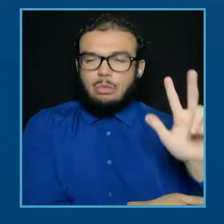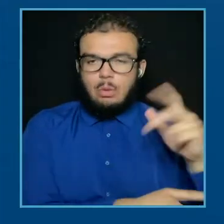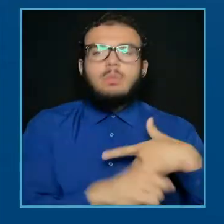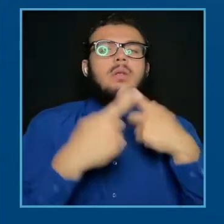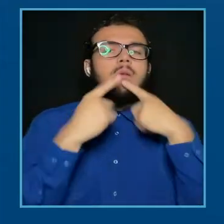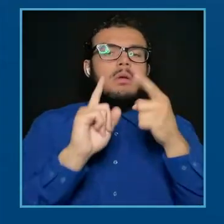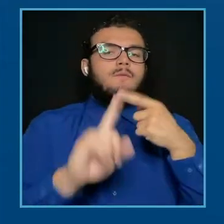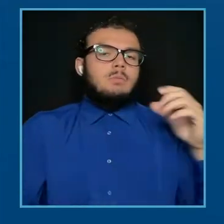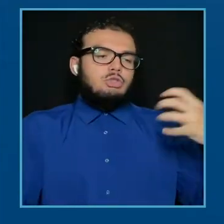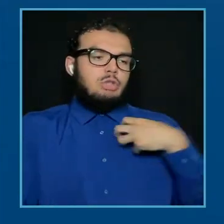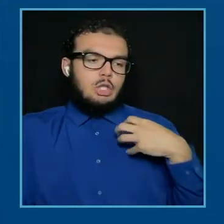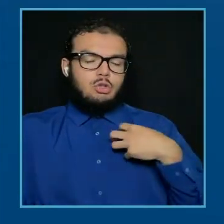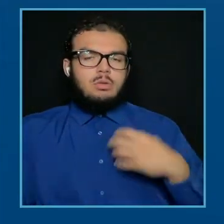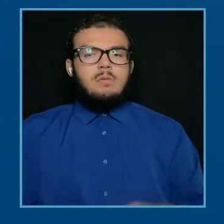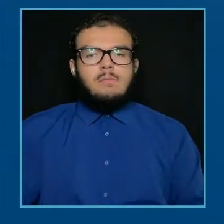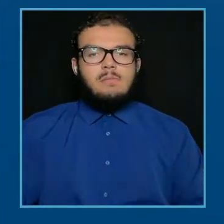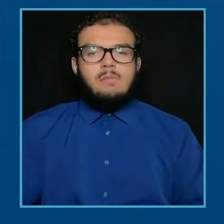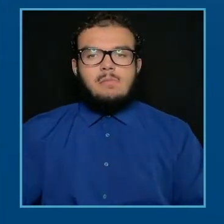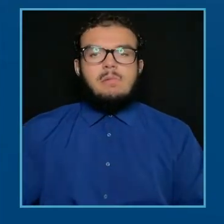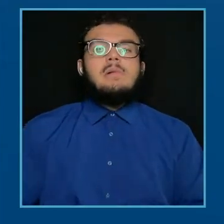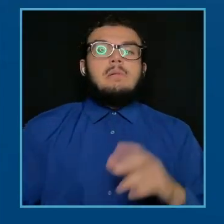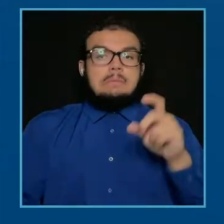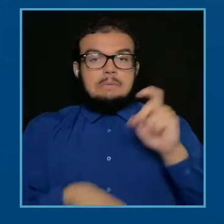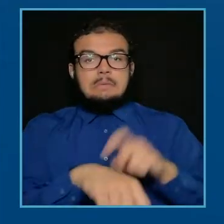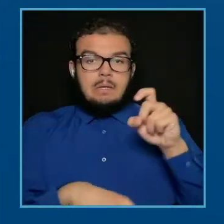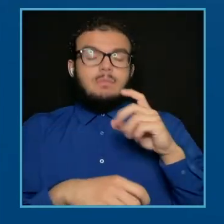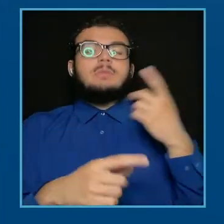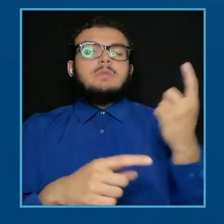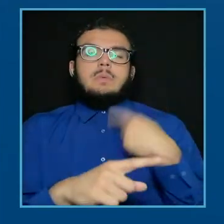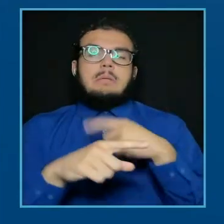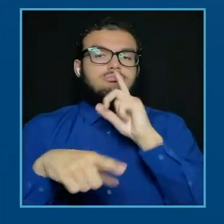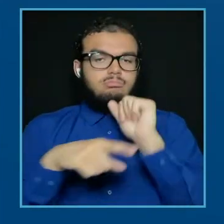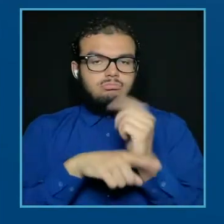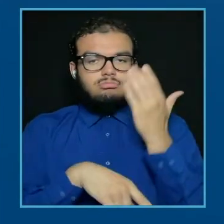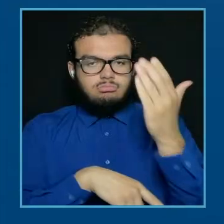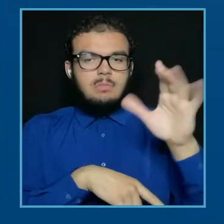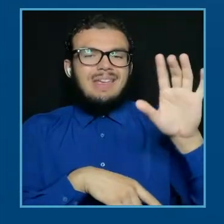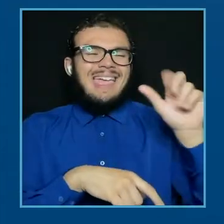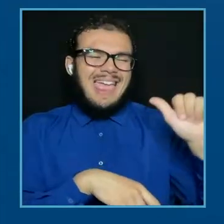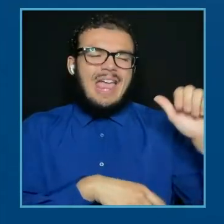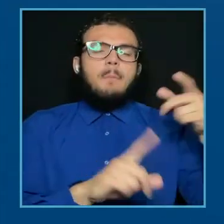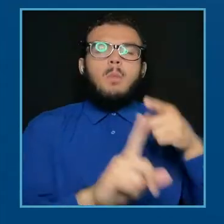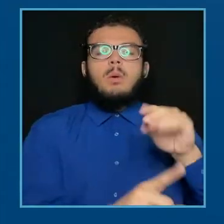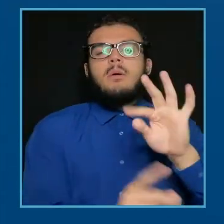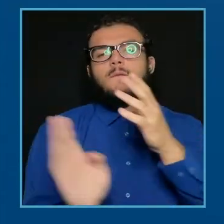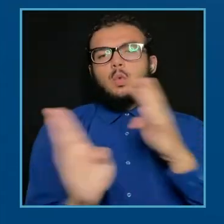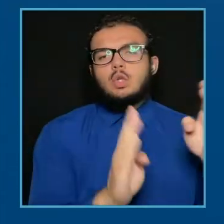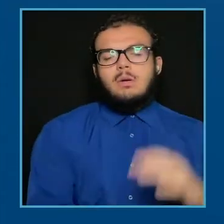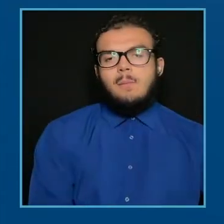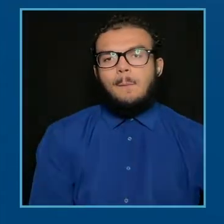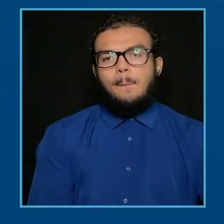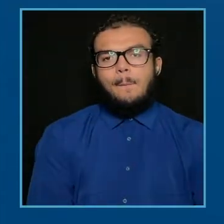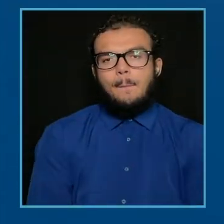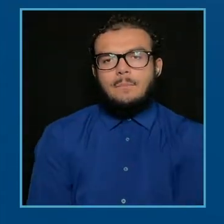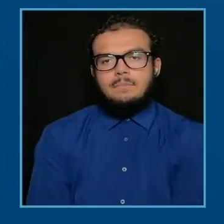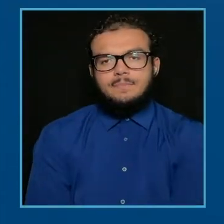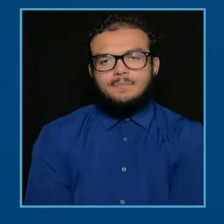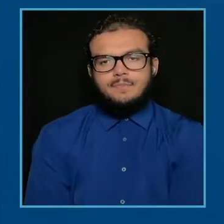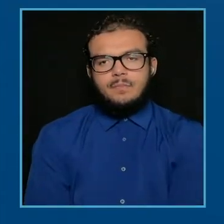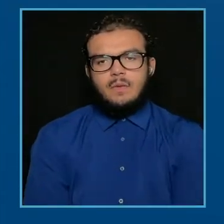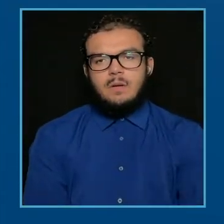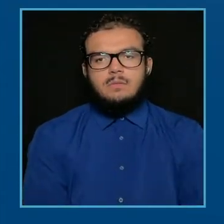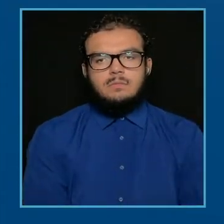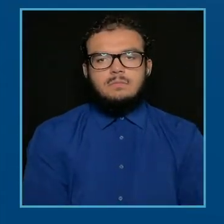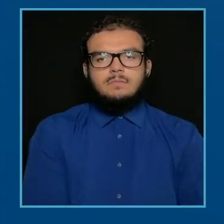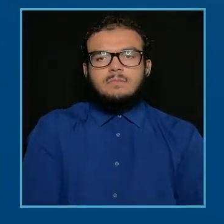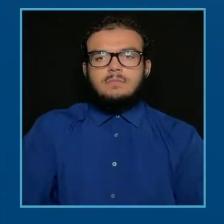chair, which would be the time at which somebody could raise a point of order. Now, even granting that the ballot put 2